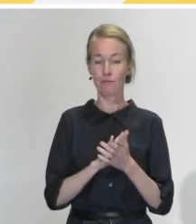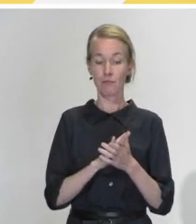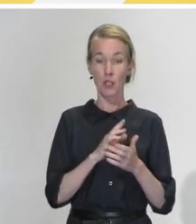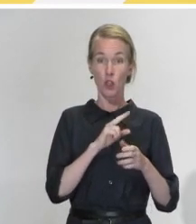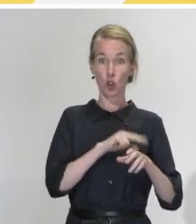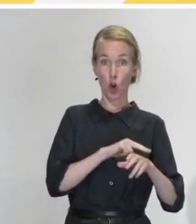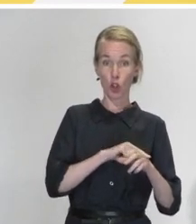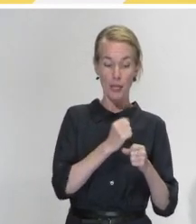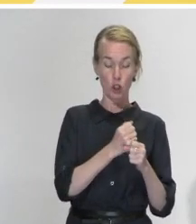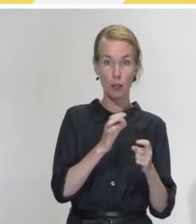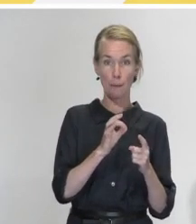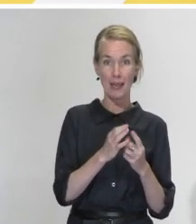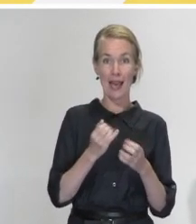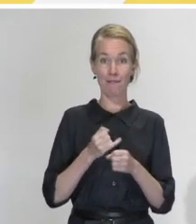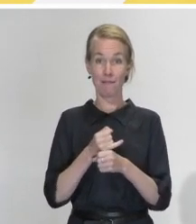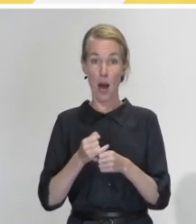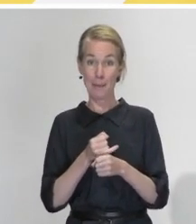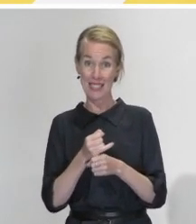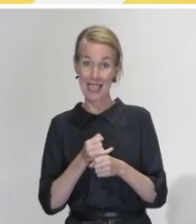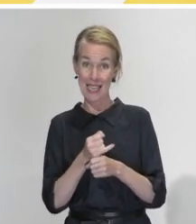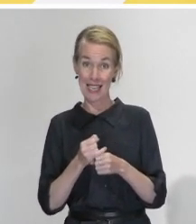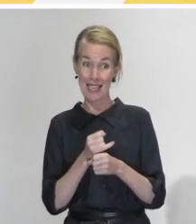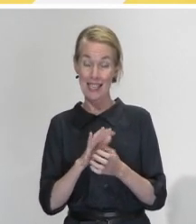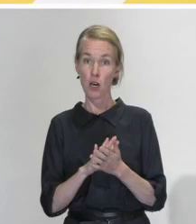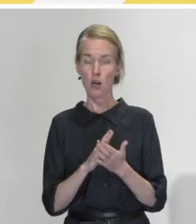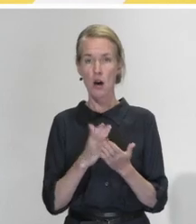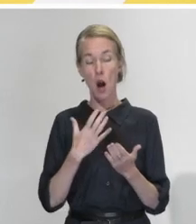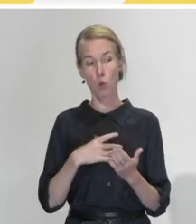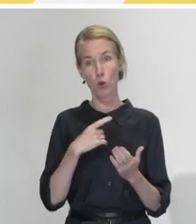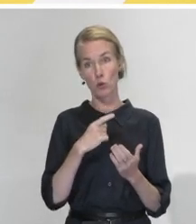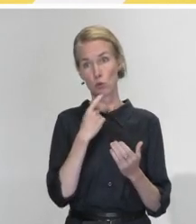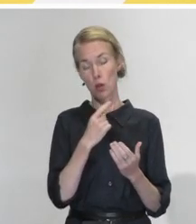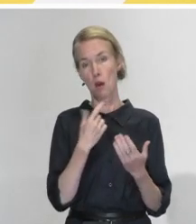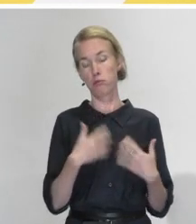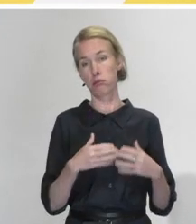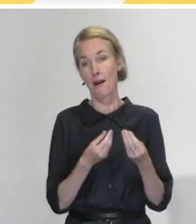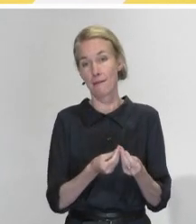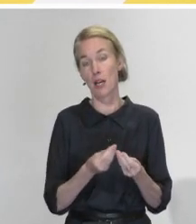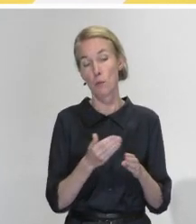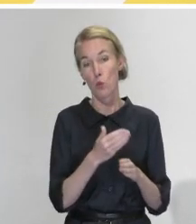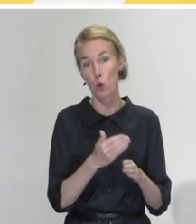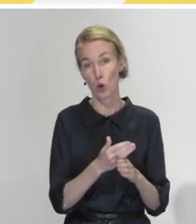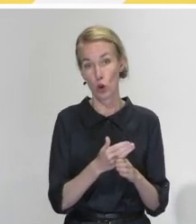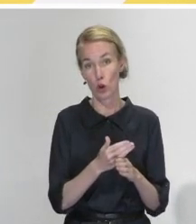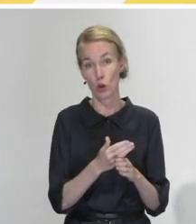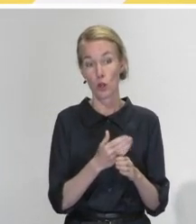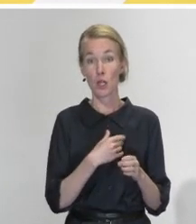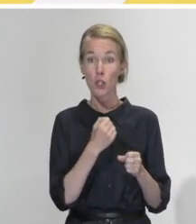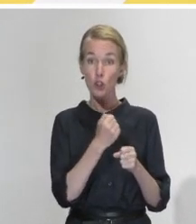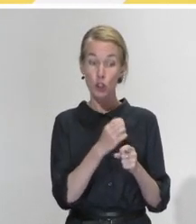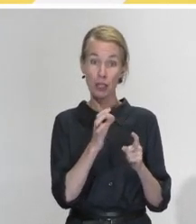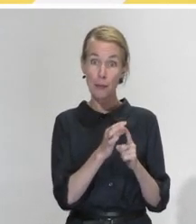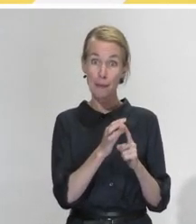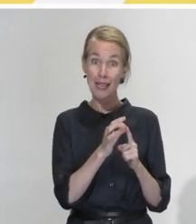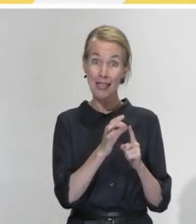just want to acknowledge the frontline role of our primary care practitioners, both in general practice, those who are working